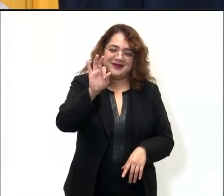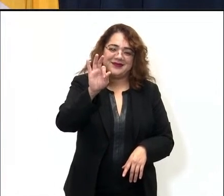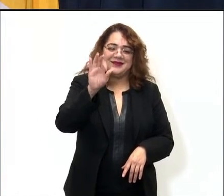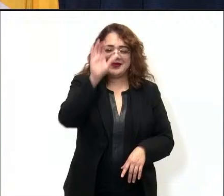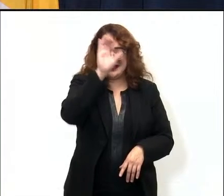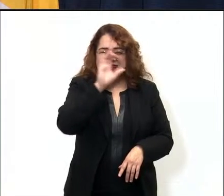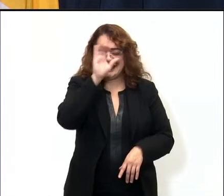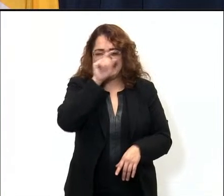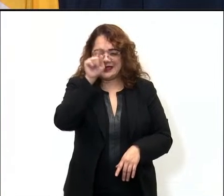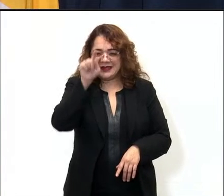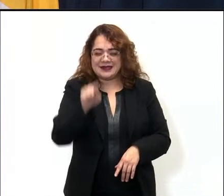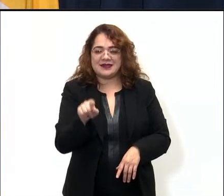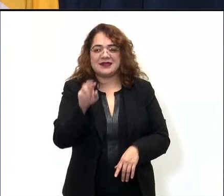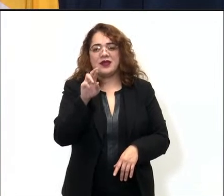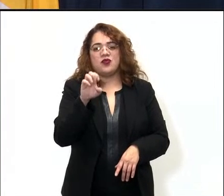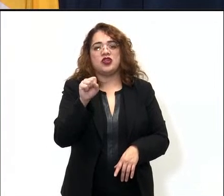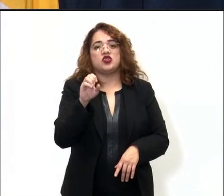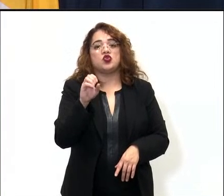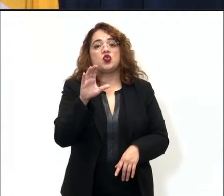www.longbeach.gov/COVID-19. Una vez más, es